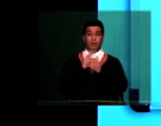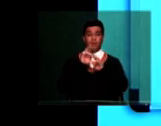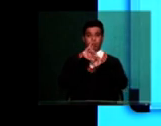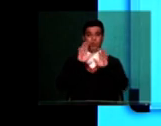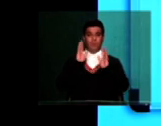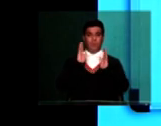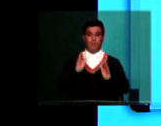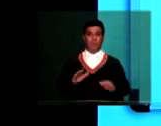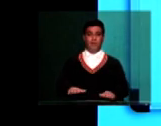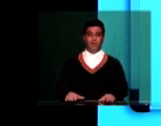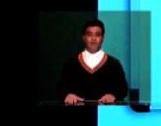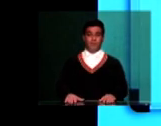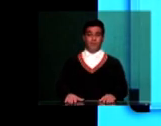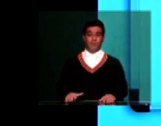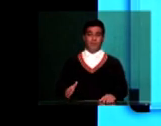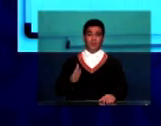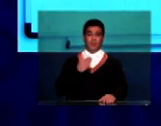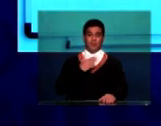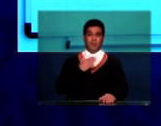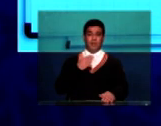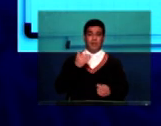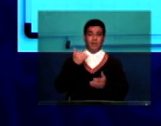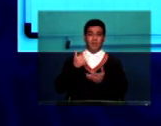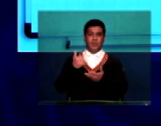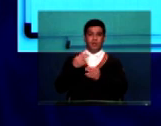chiqaylik. Bizga idishda